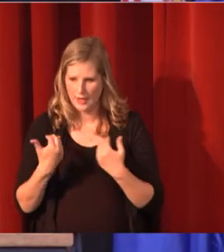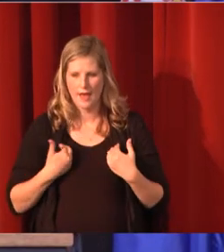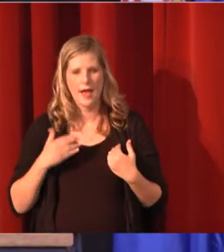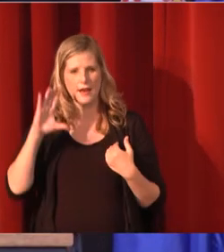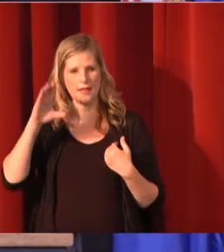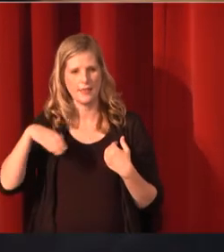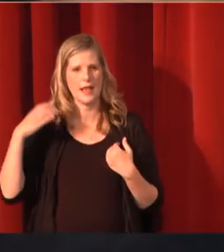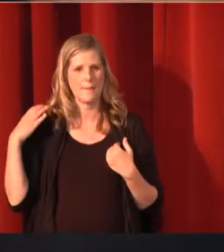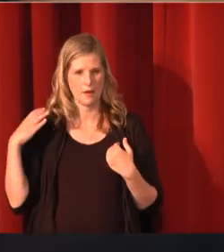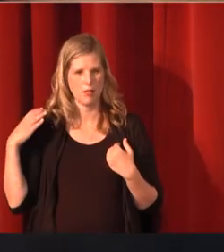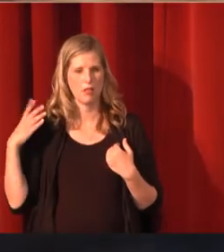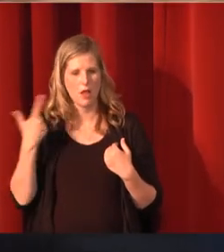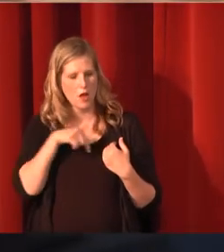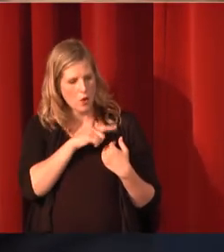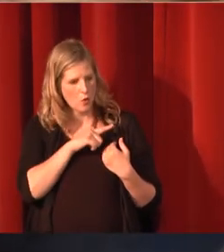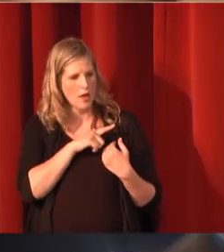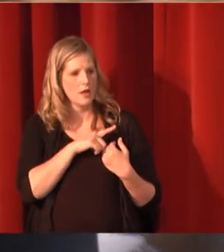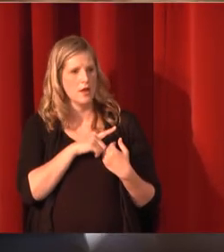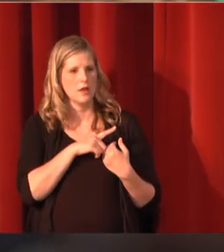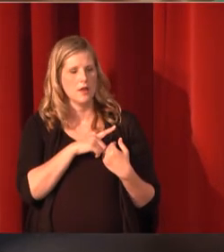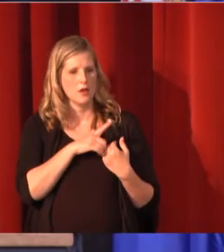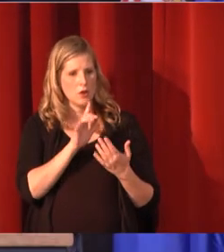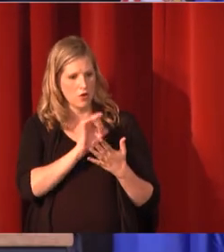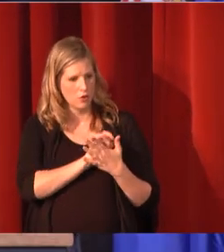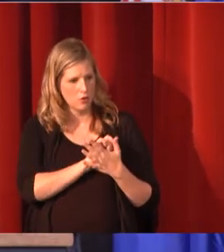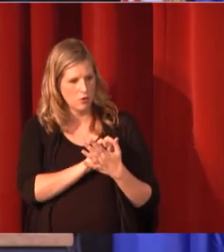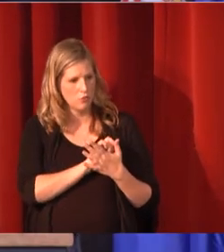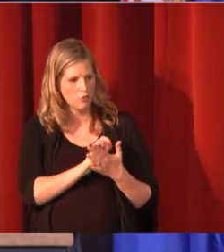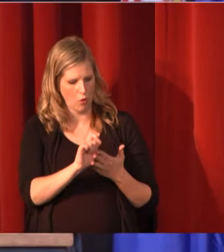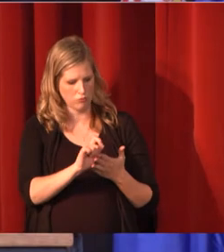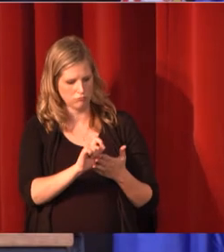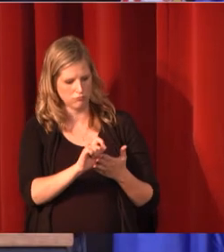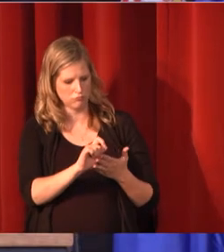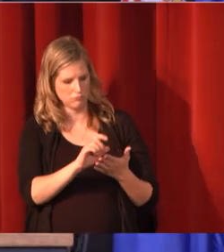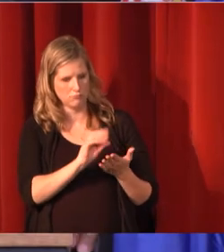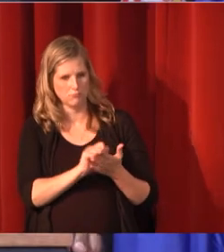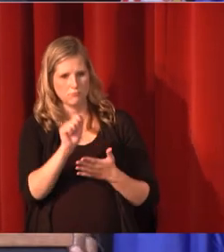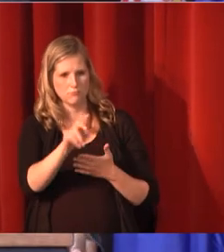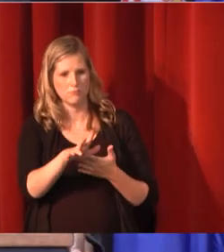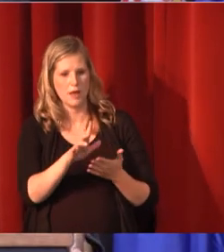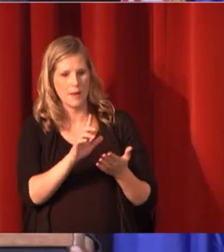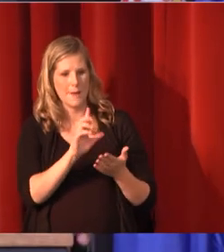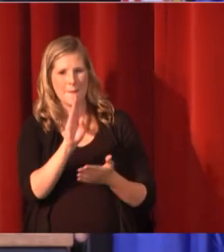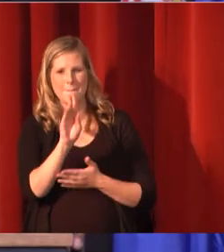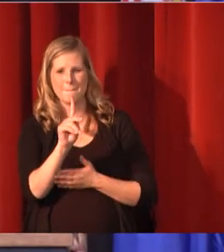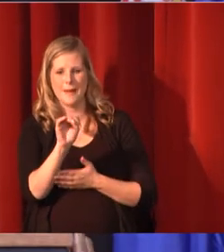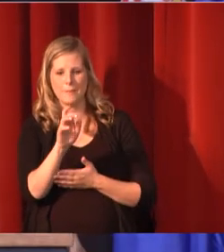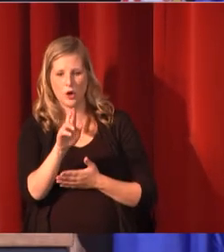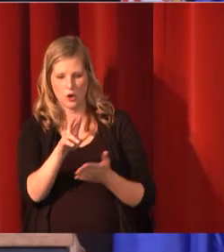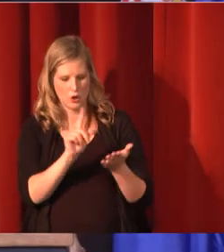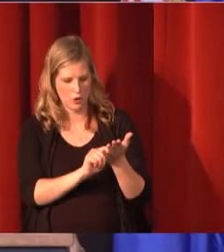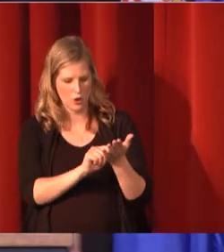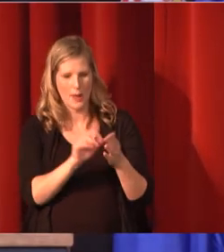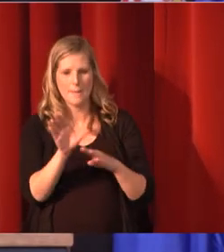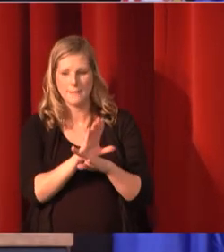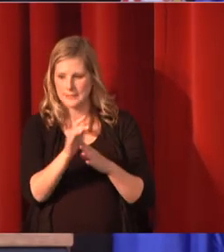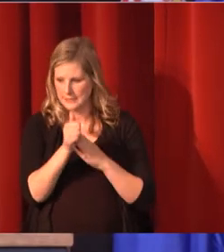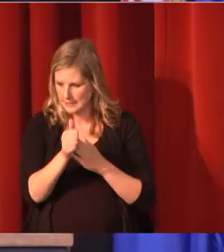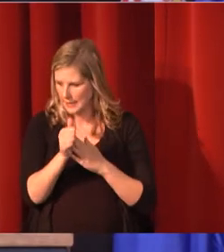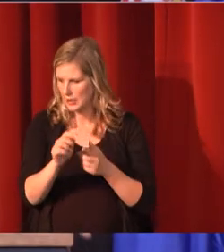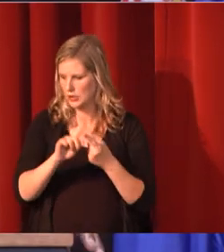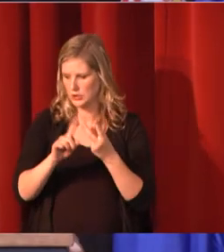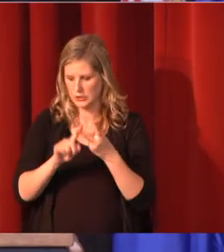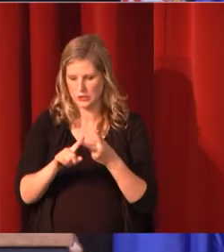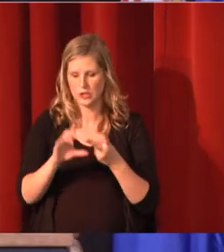Capitol we wrote an op-ed last week and we put it in the paper from our labor leaders from our business leaders from our